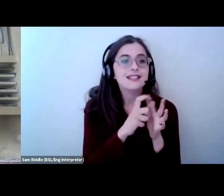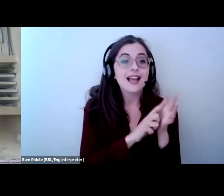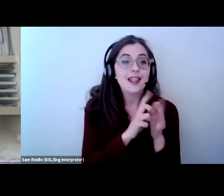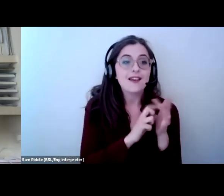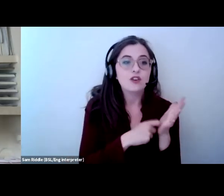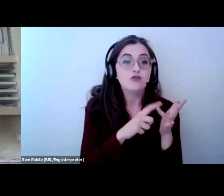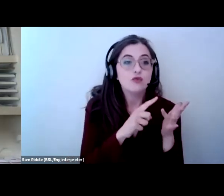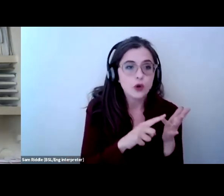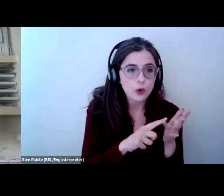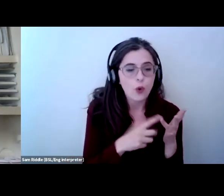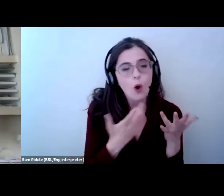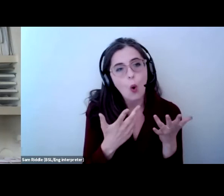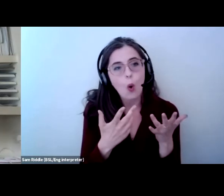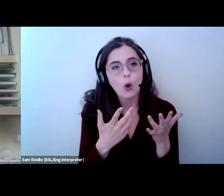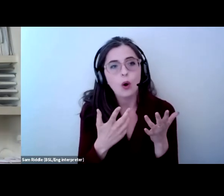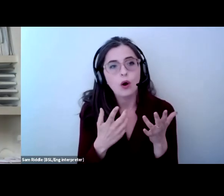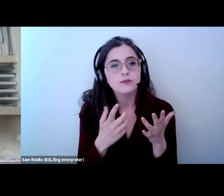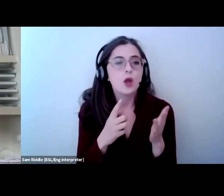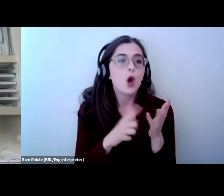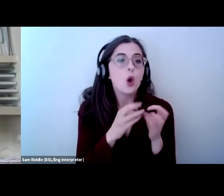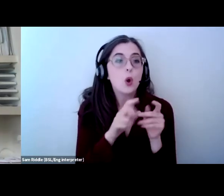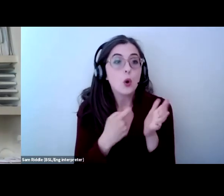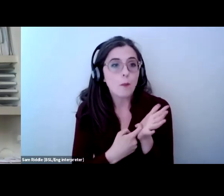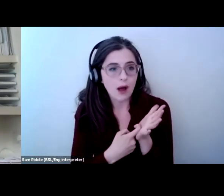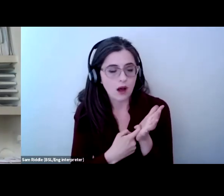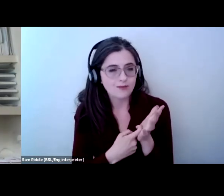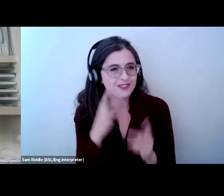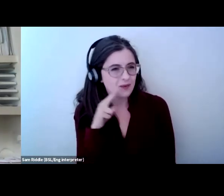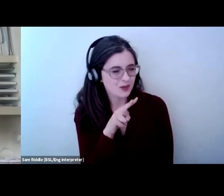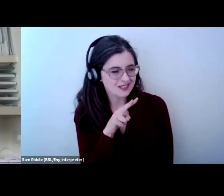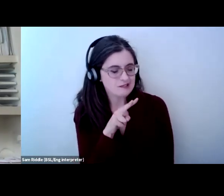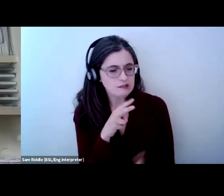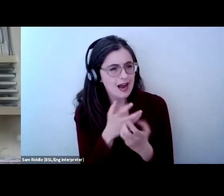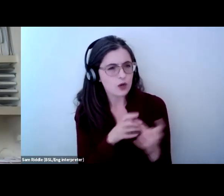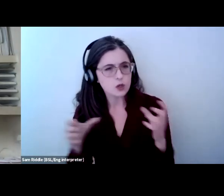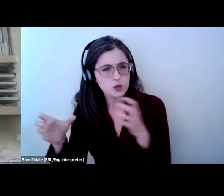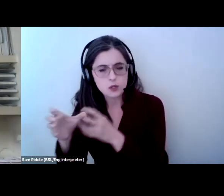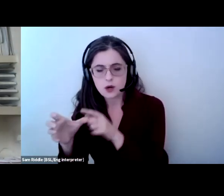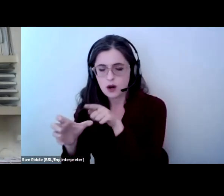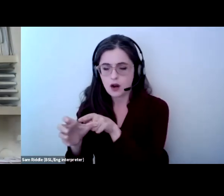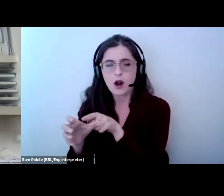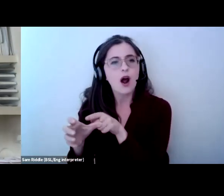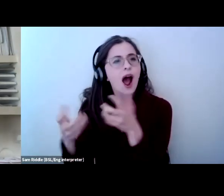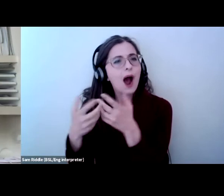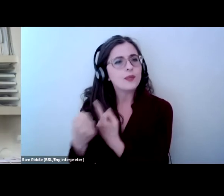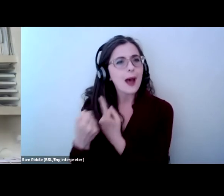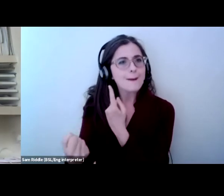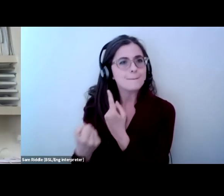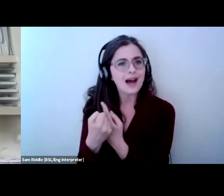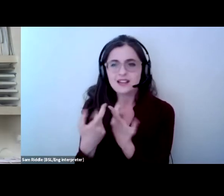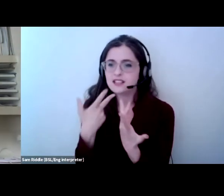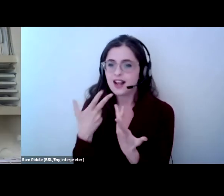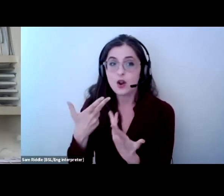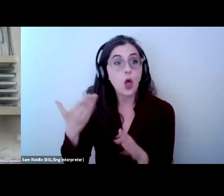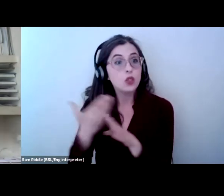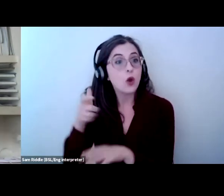the rights of workers if they were in charge of their platforms? How would it impact how the algorithms worked in determining how